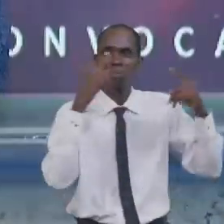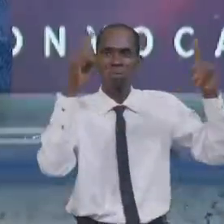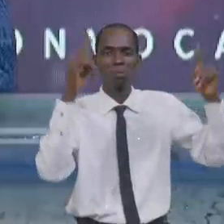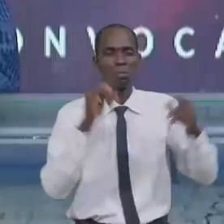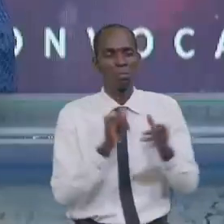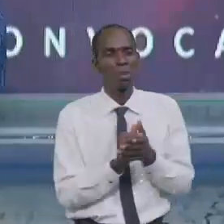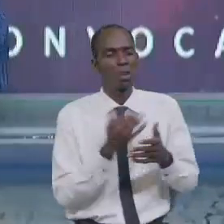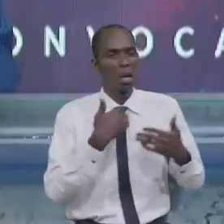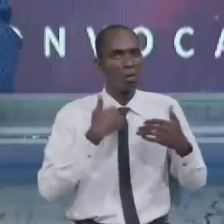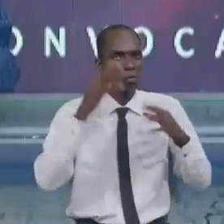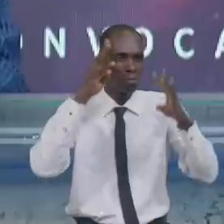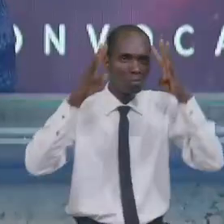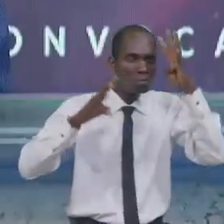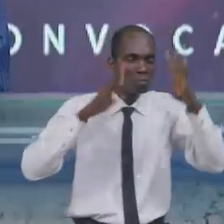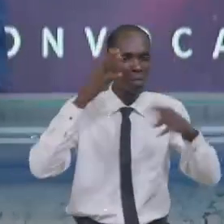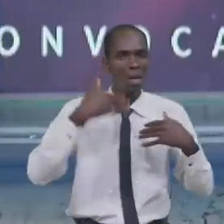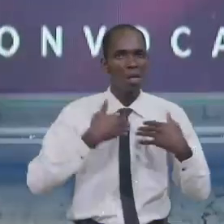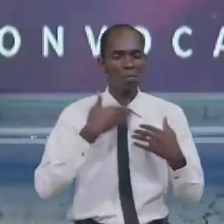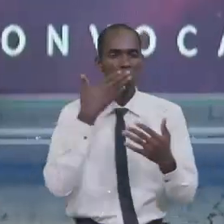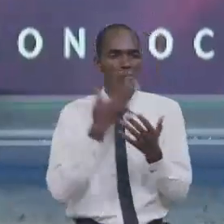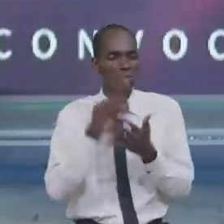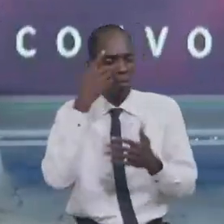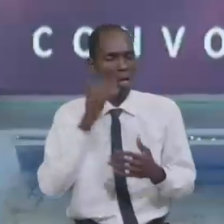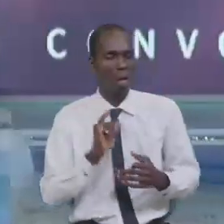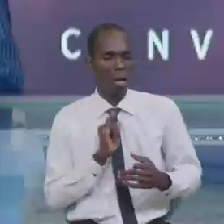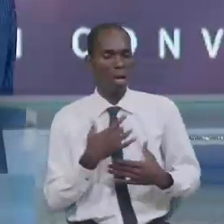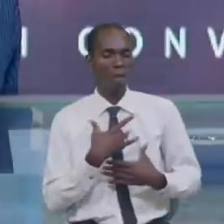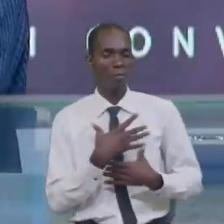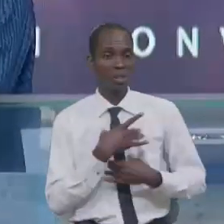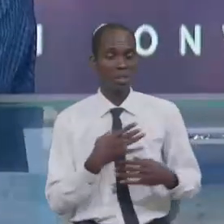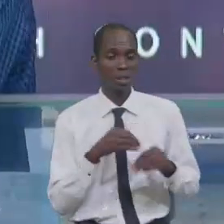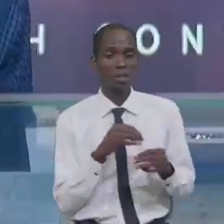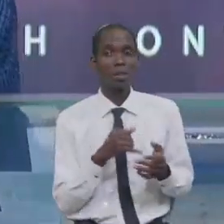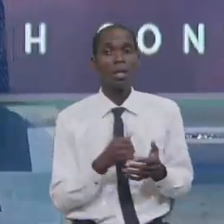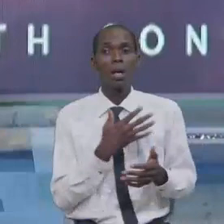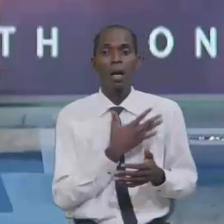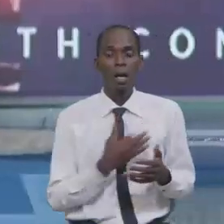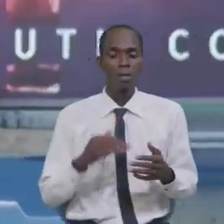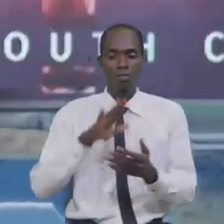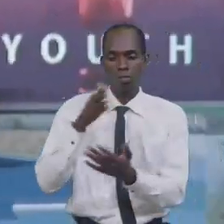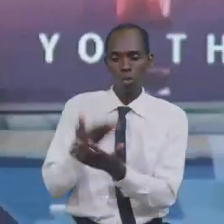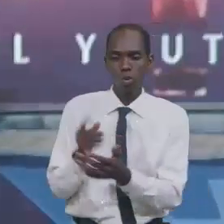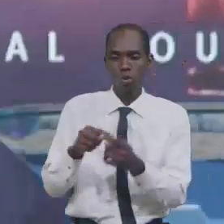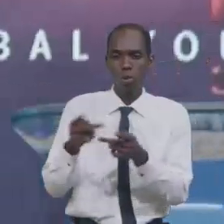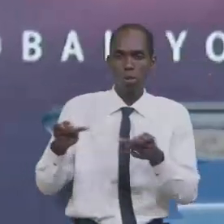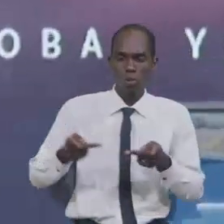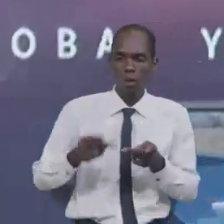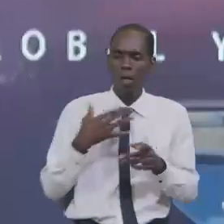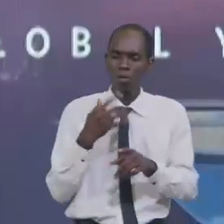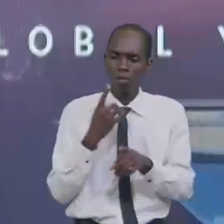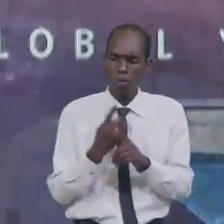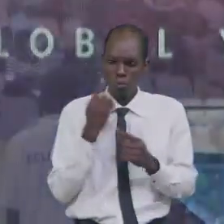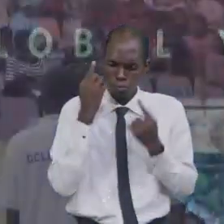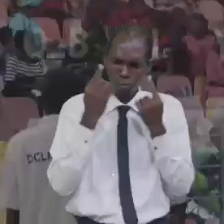innovative. They took initiative. They had interest. And then they got to the place. I'm just wondering, how did